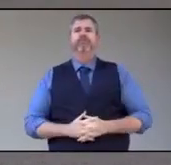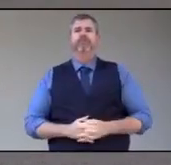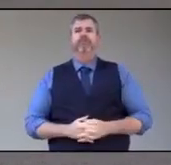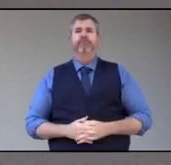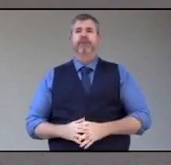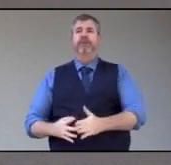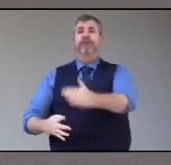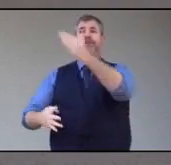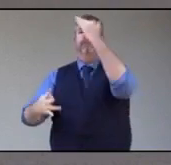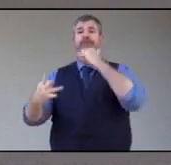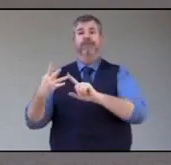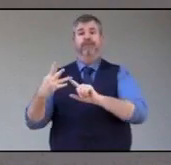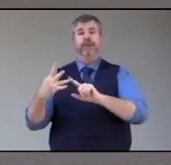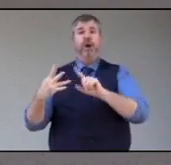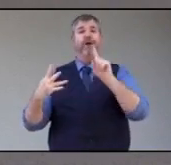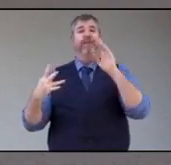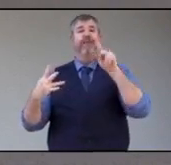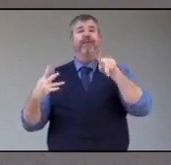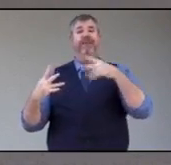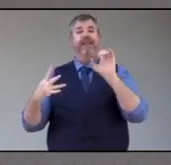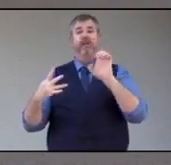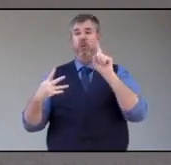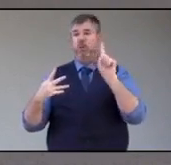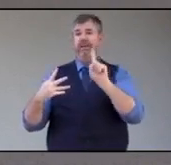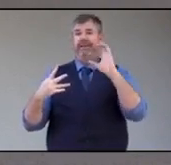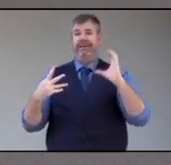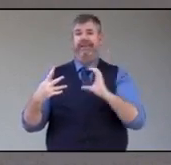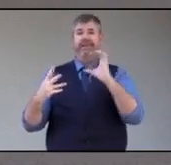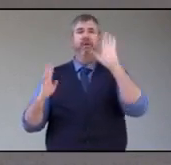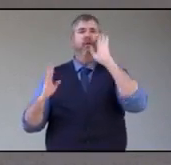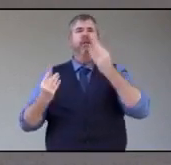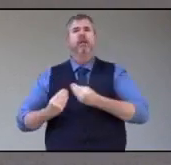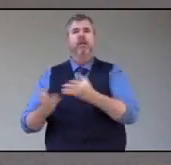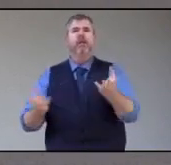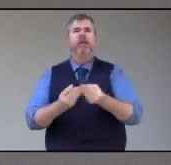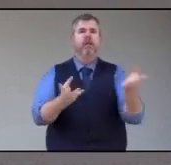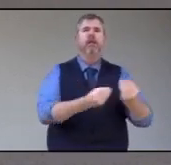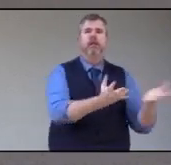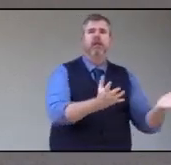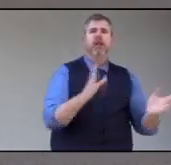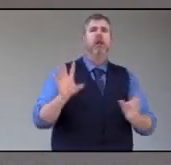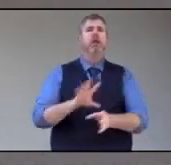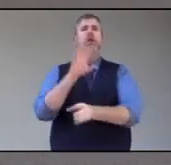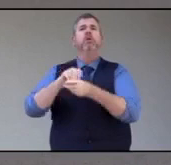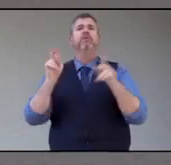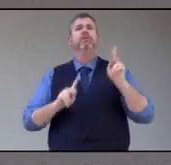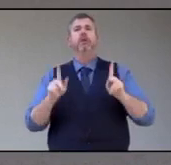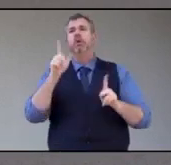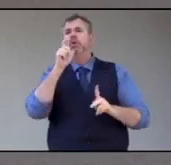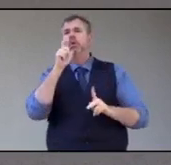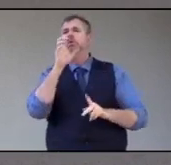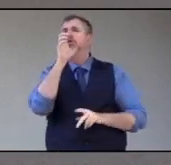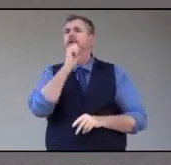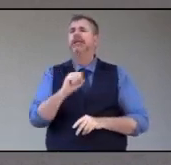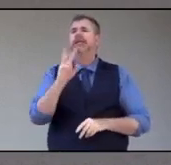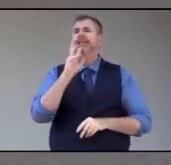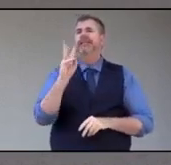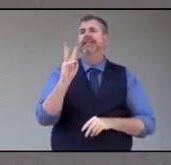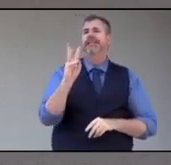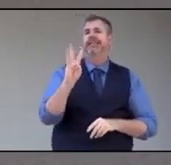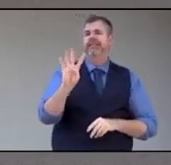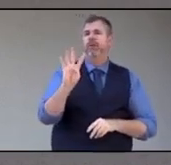expand the vaccinations again to include people who are between 64 and